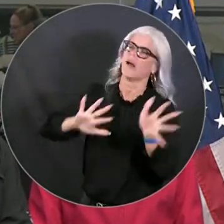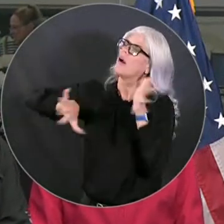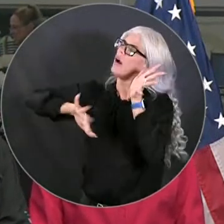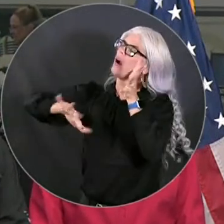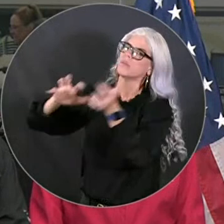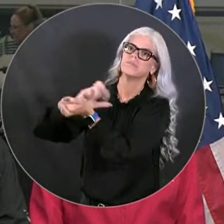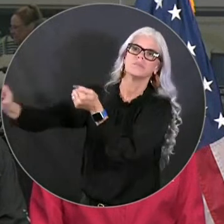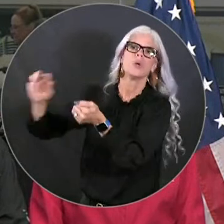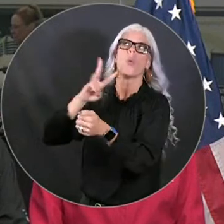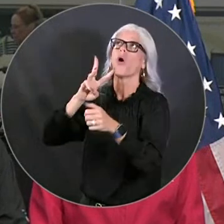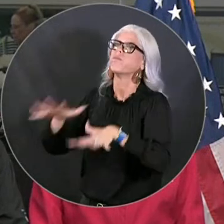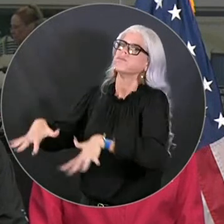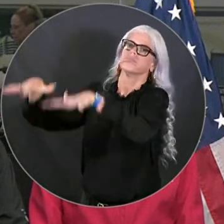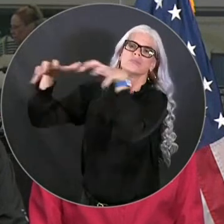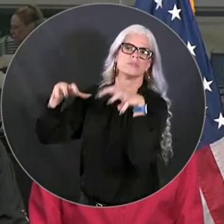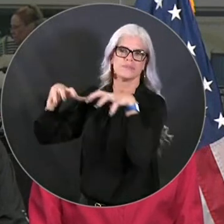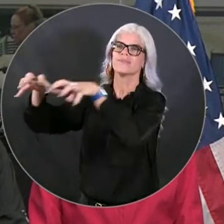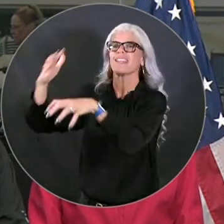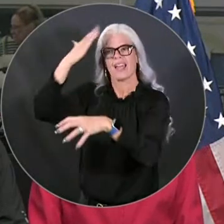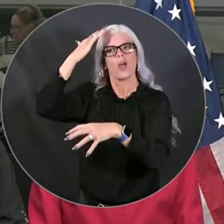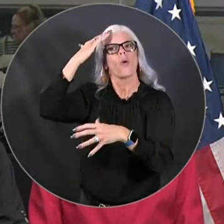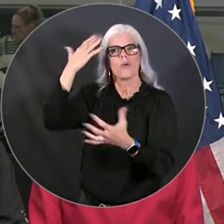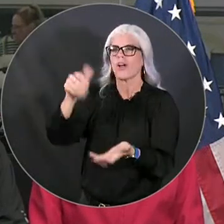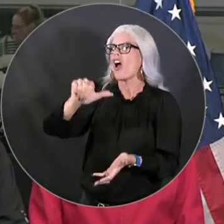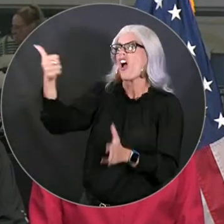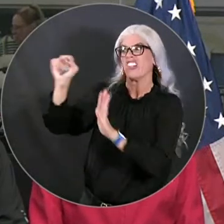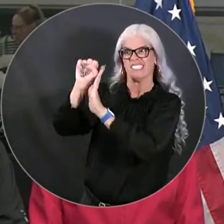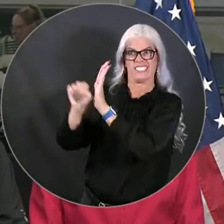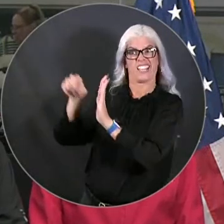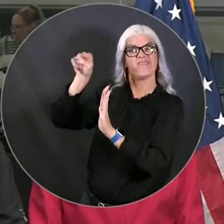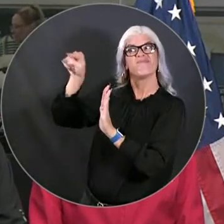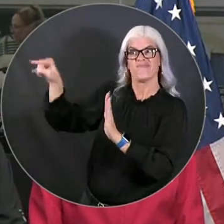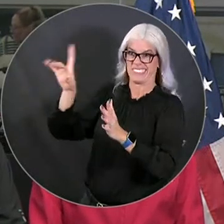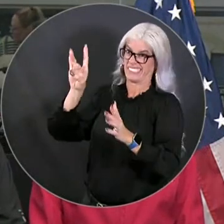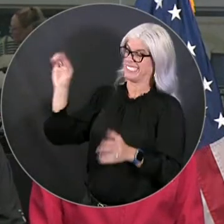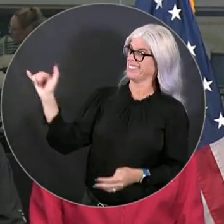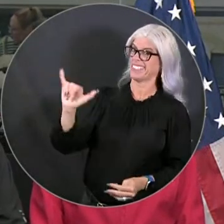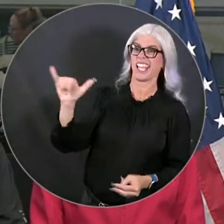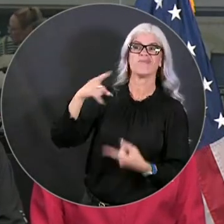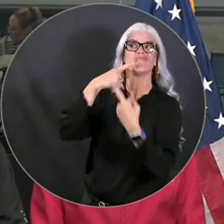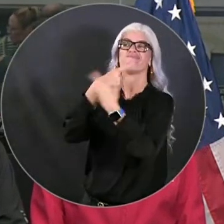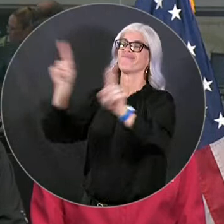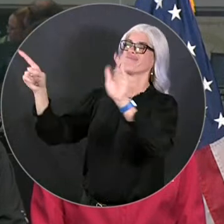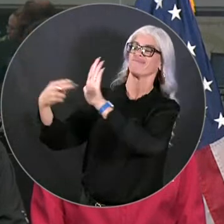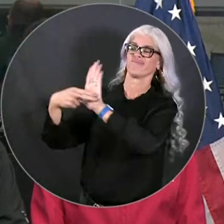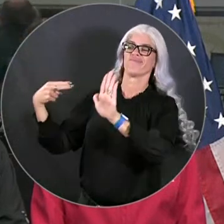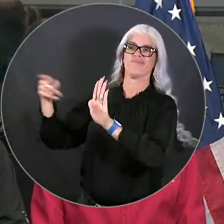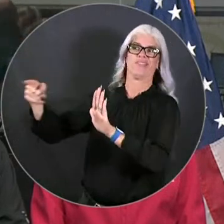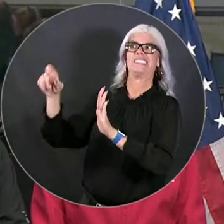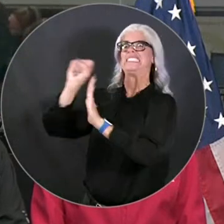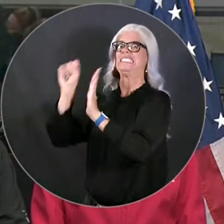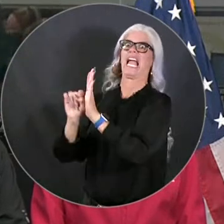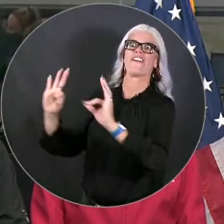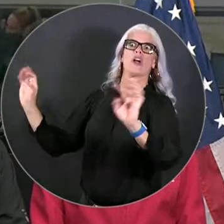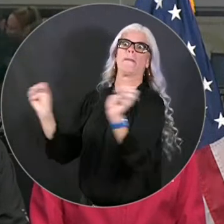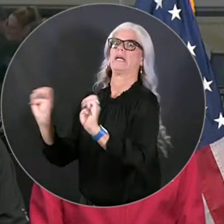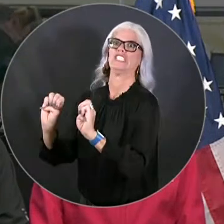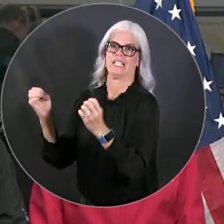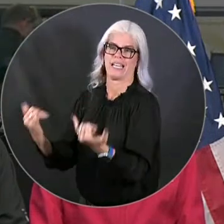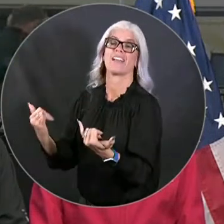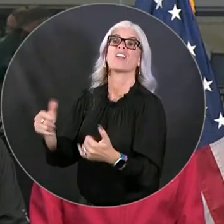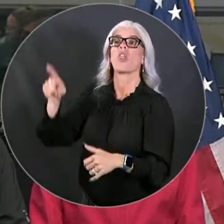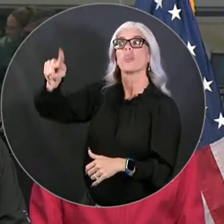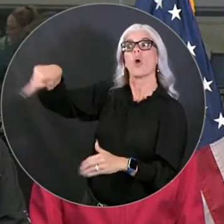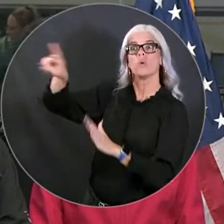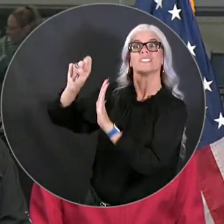declared state of emergencies in many of those states, and they're going to have to deal with this storm, which is wreaking havoc across our state, but